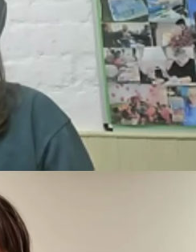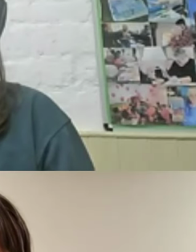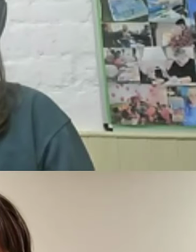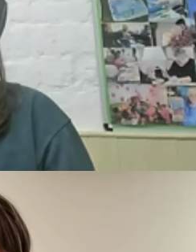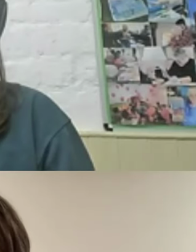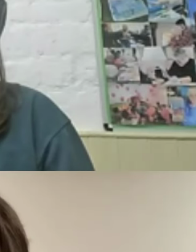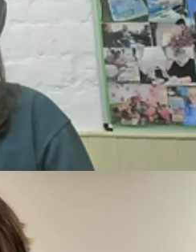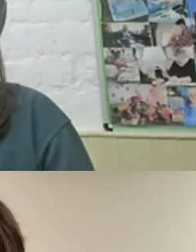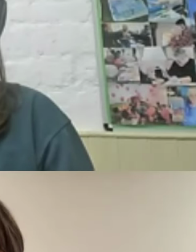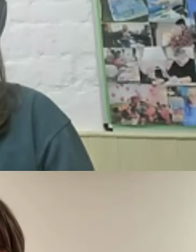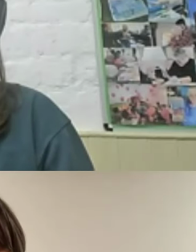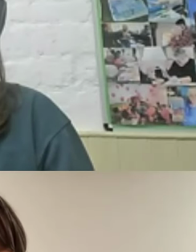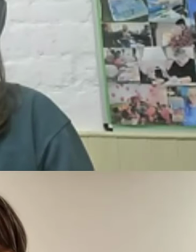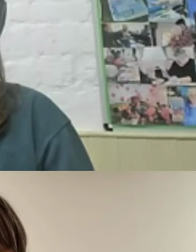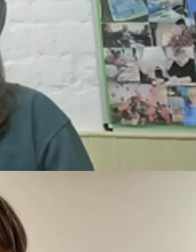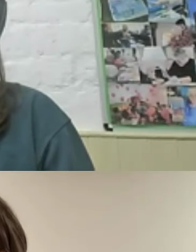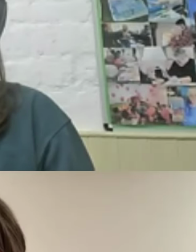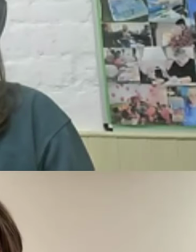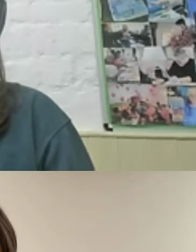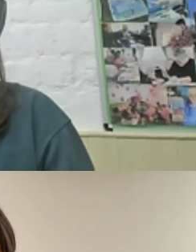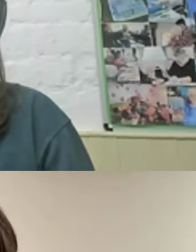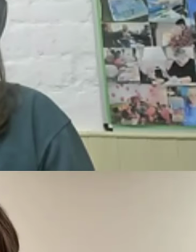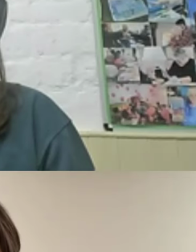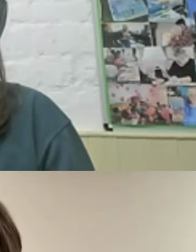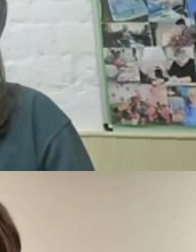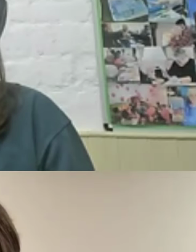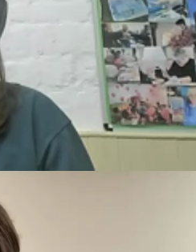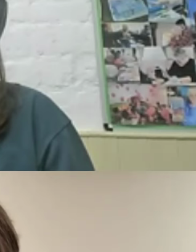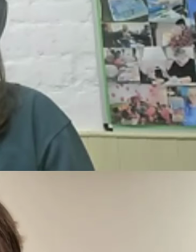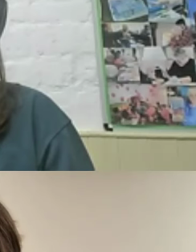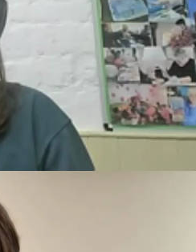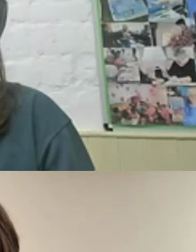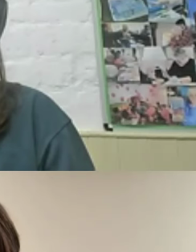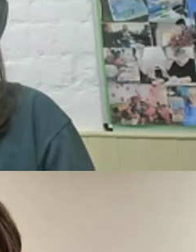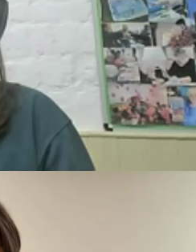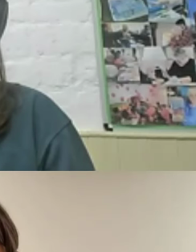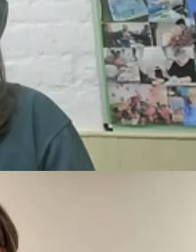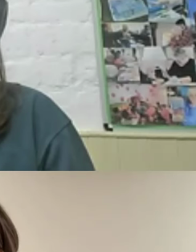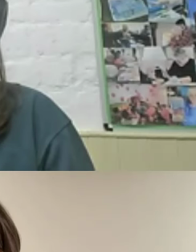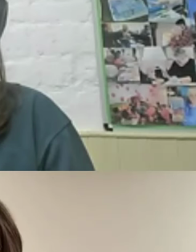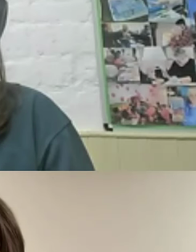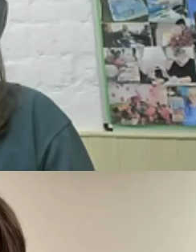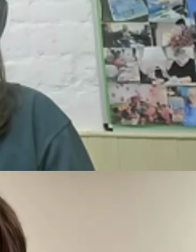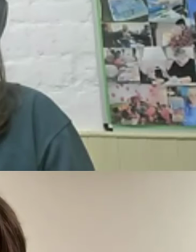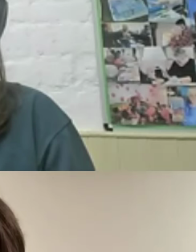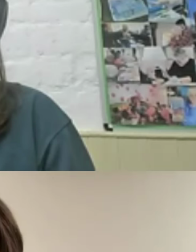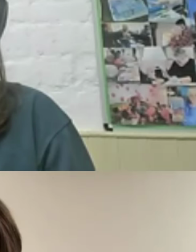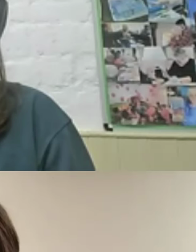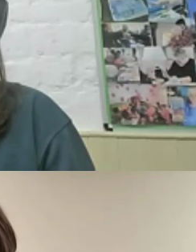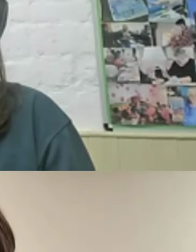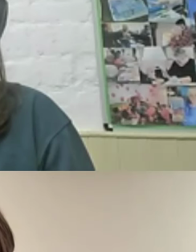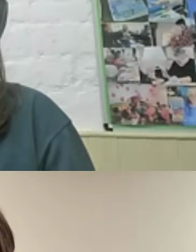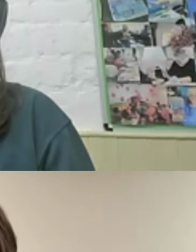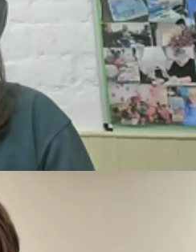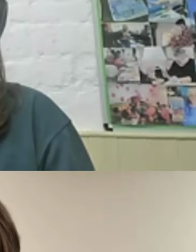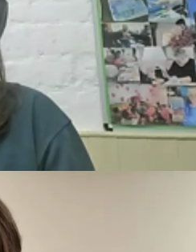them. I do apologise because I'm trying to keep up with it and it's pinging. So yes, okay. I think, Natalie, there's a summary about risk. We need